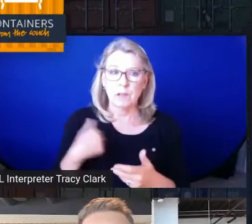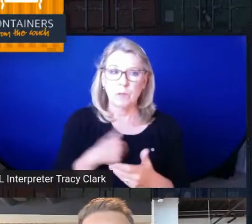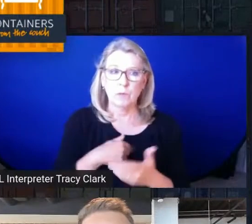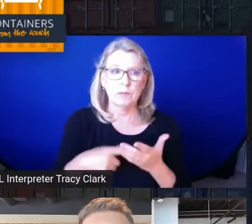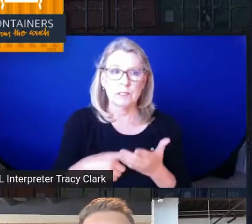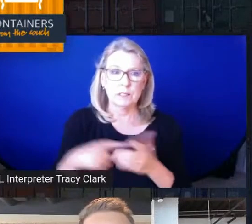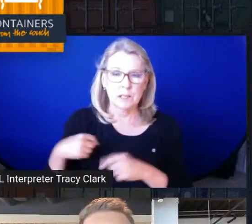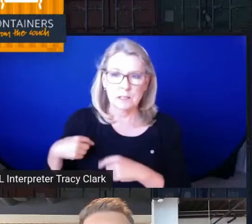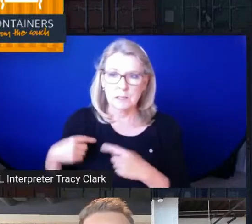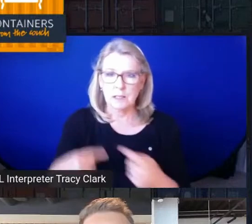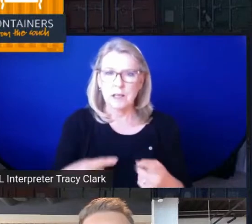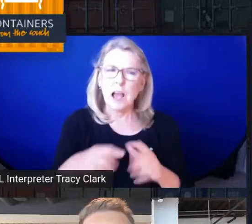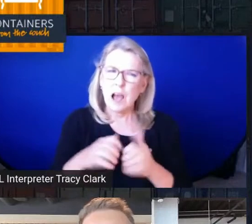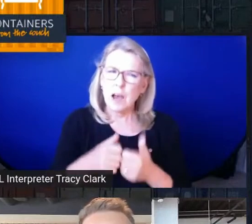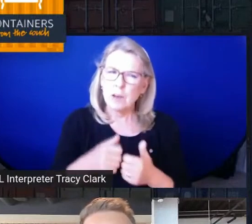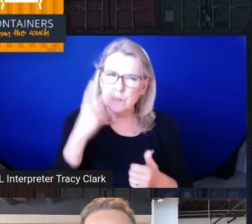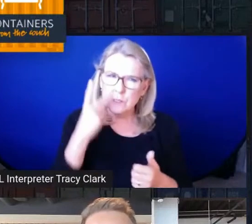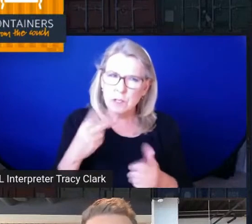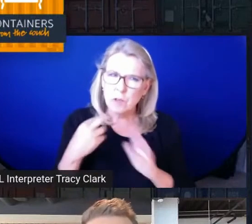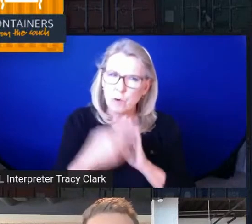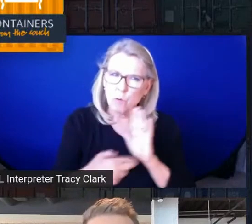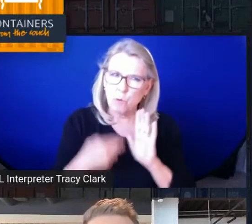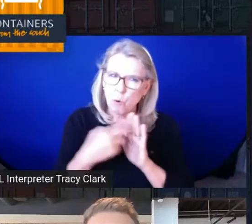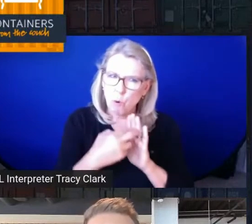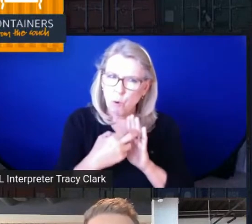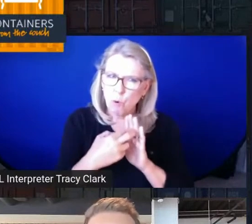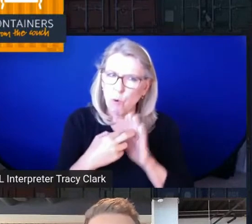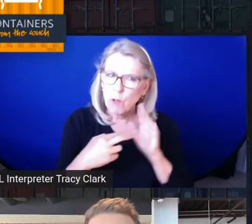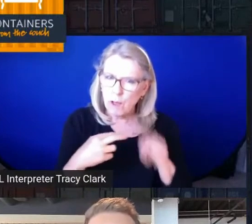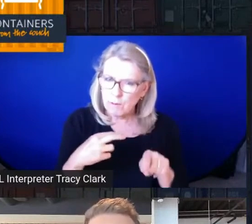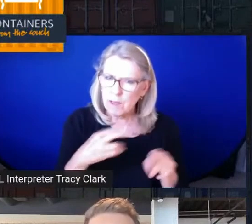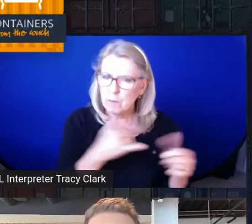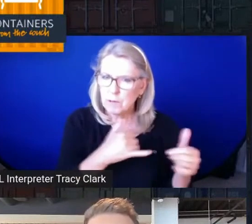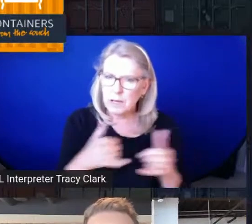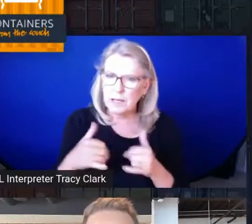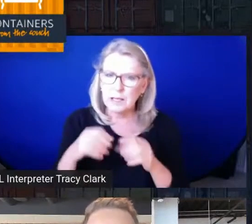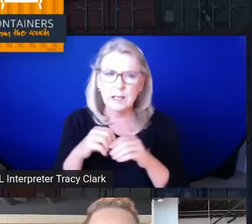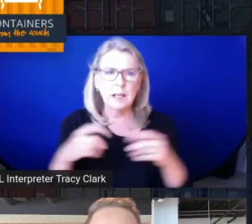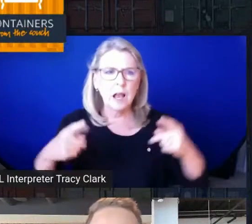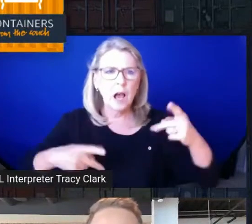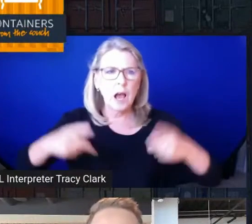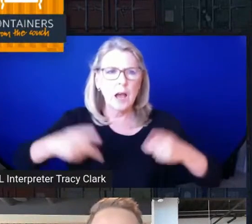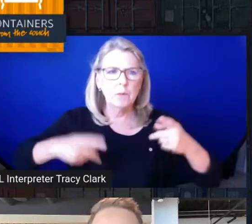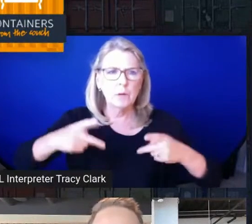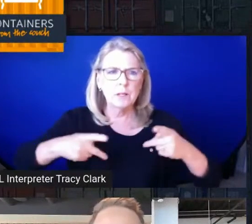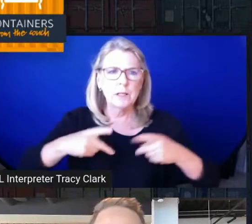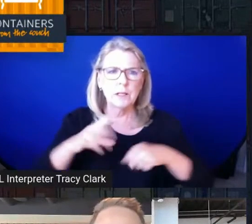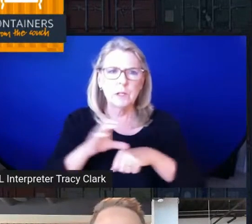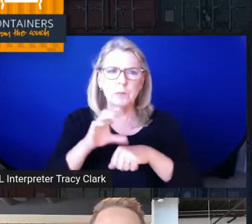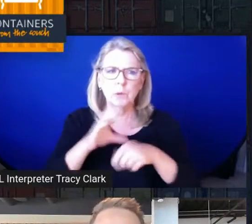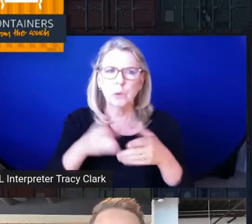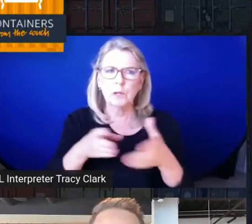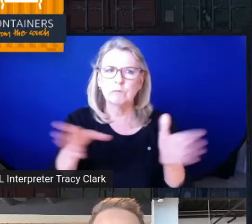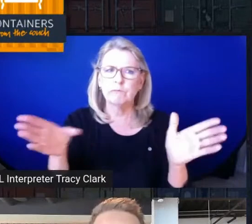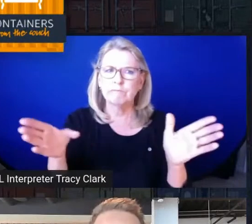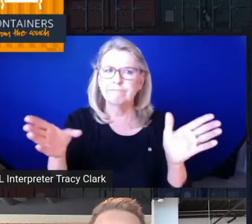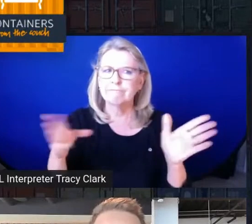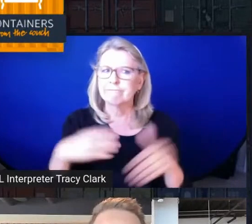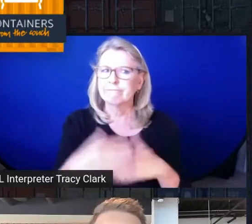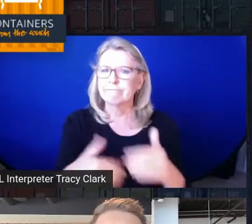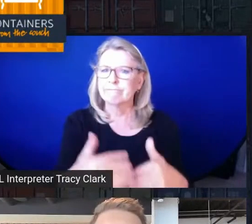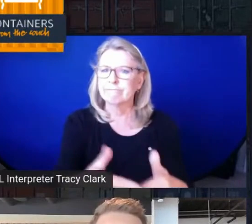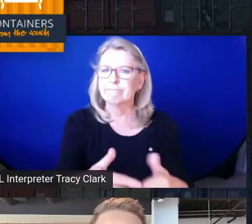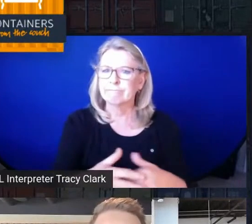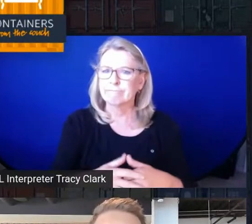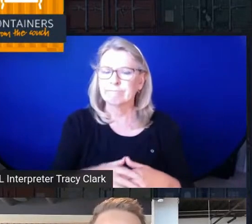for hybrid computing landscape? So I think it kind of plays a little bit into that question that we were just talking